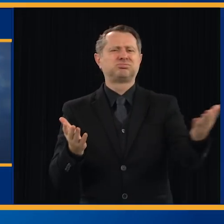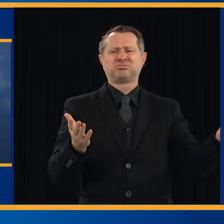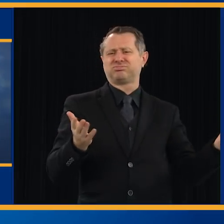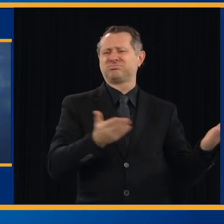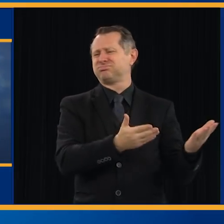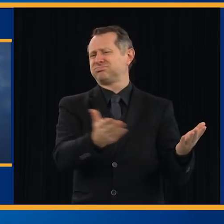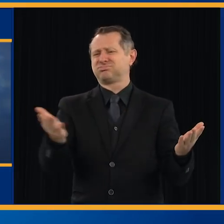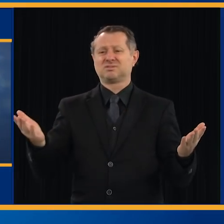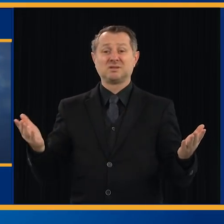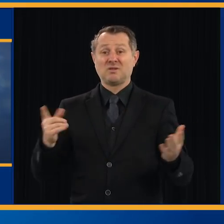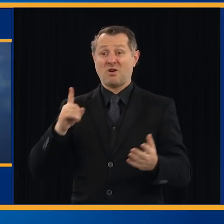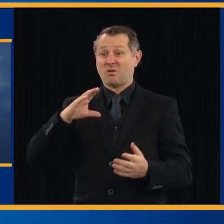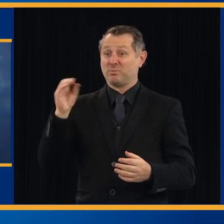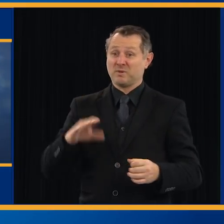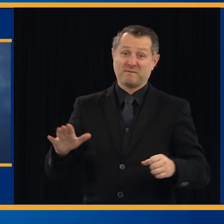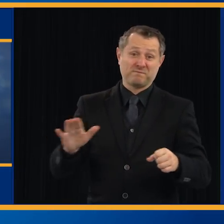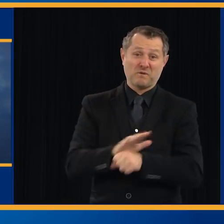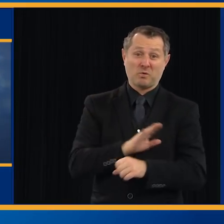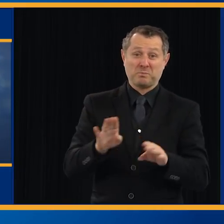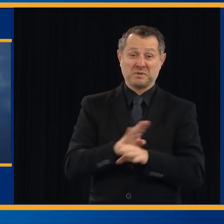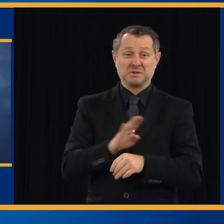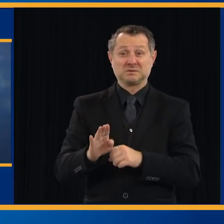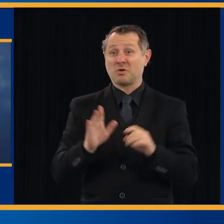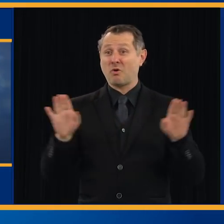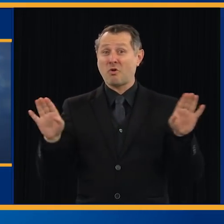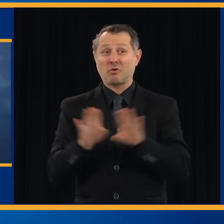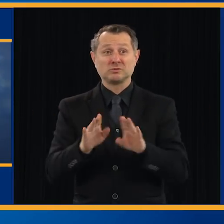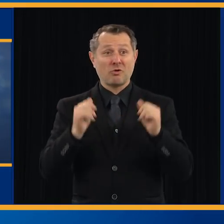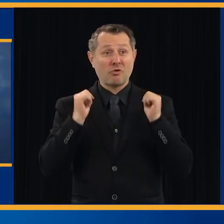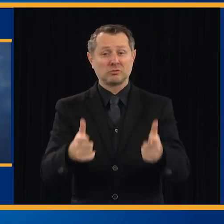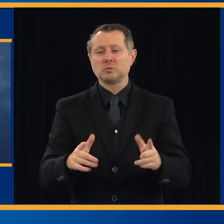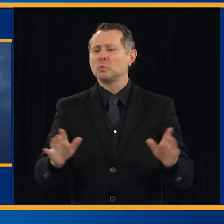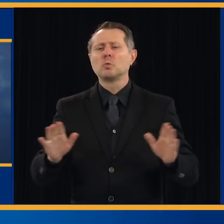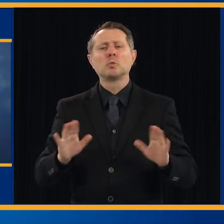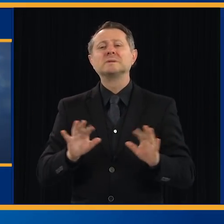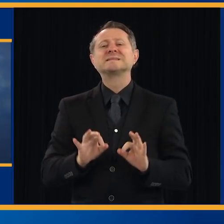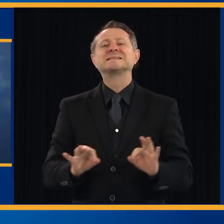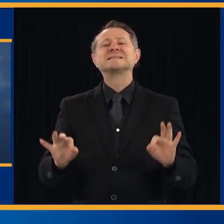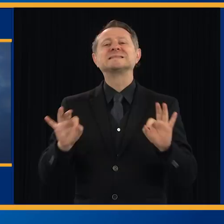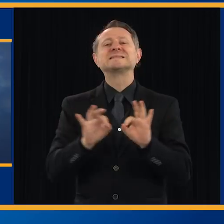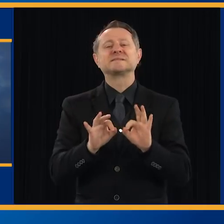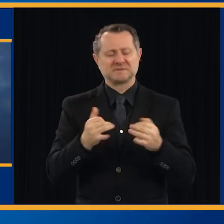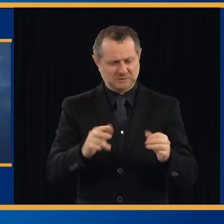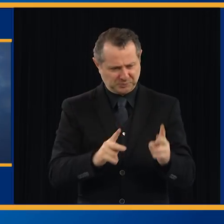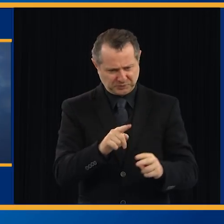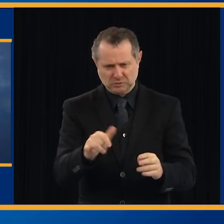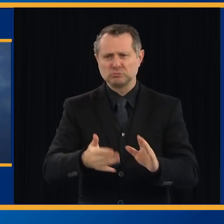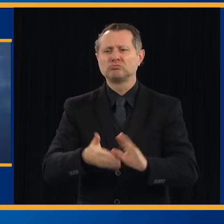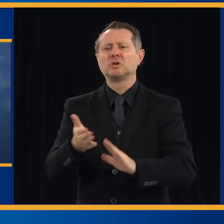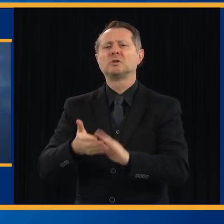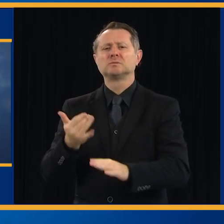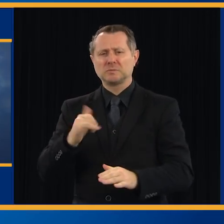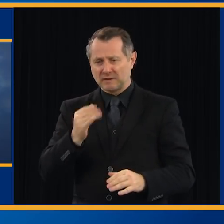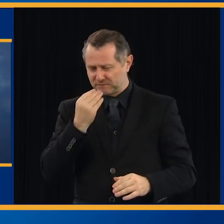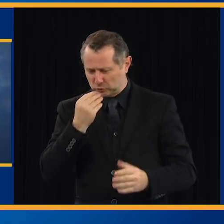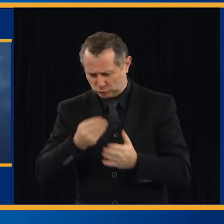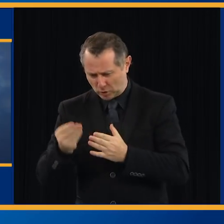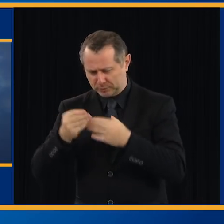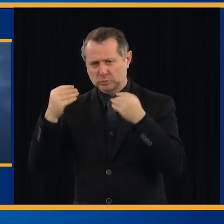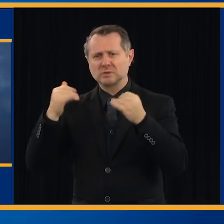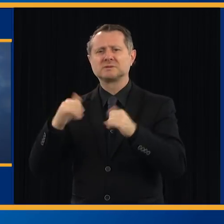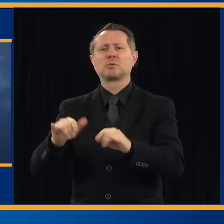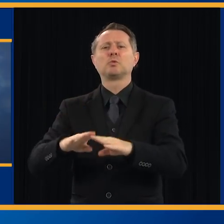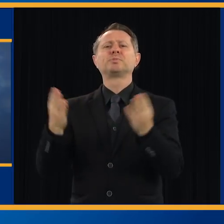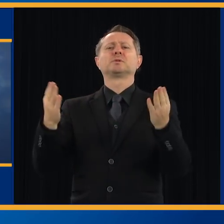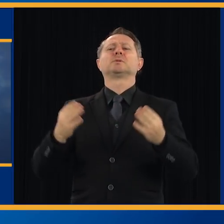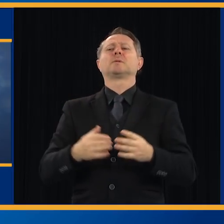right? All the essential services have still been functioning. You still could go to a grocery store and get food.